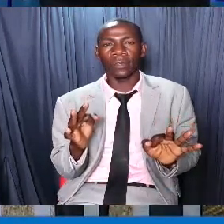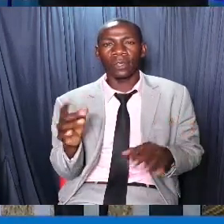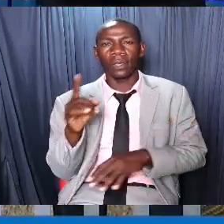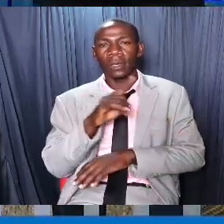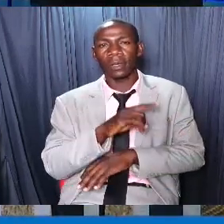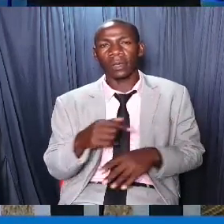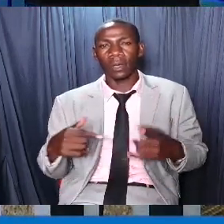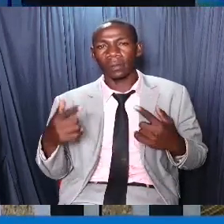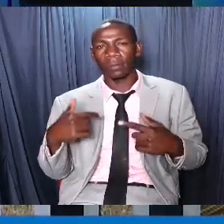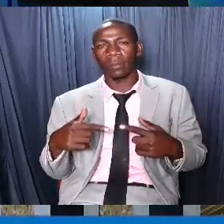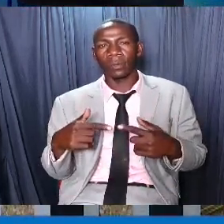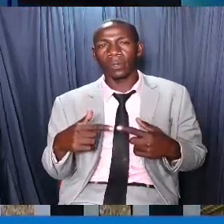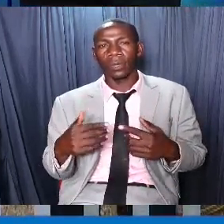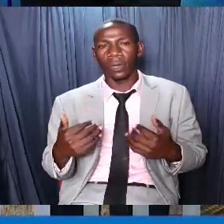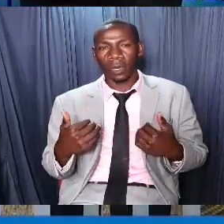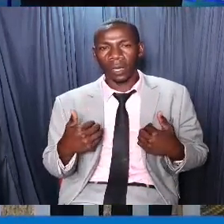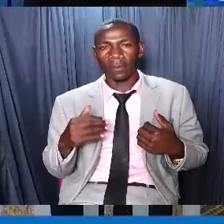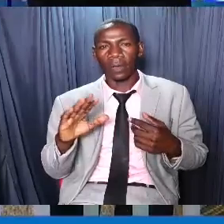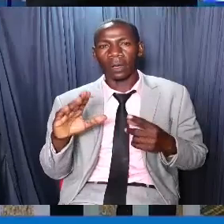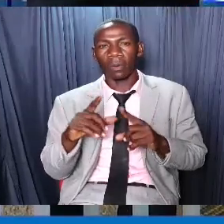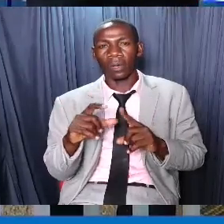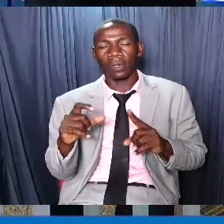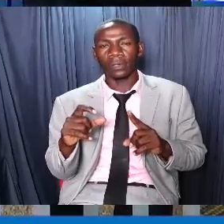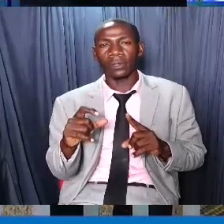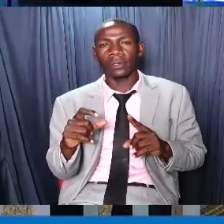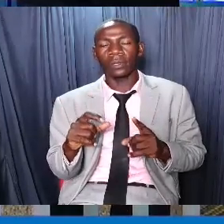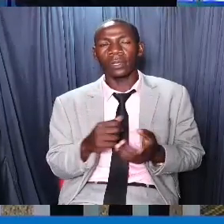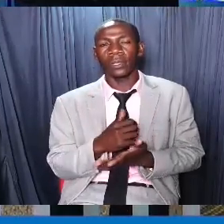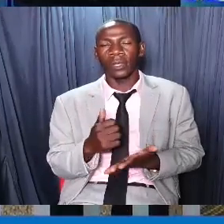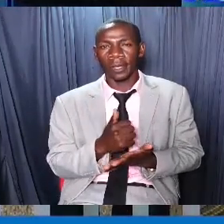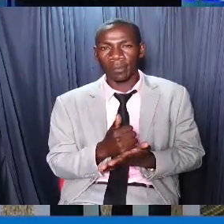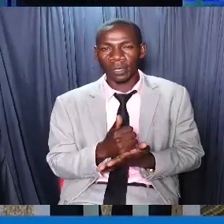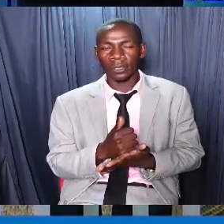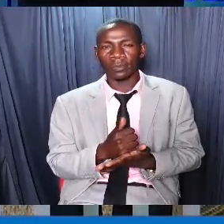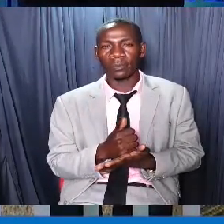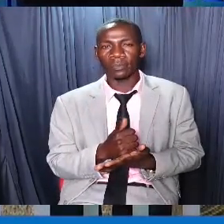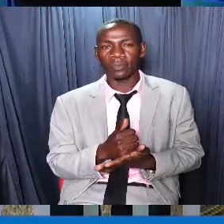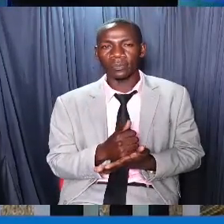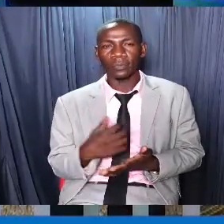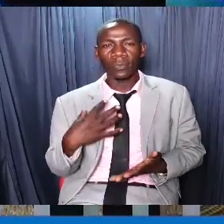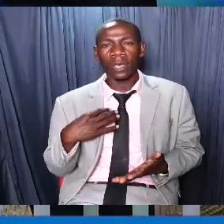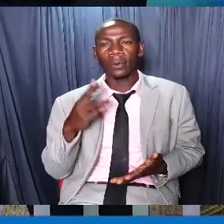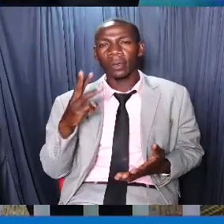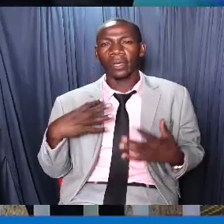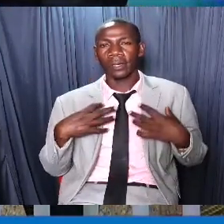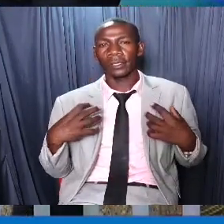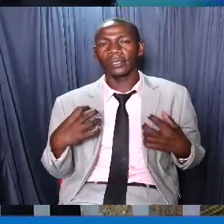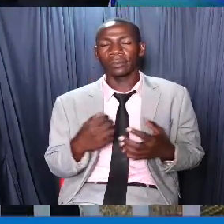itafika. A day will come. Utapata neno lako. You'll get your word. Bwana Yesu asifiwe sana. Amen. Na utapona. And